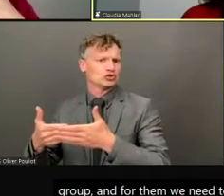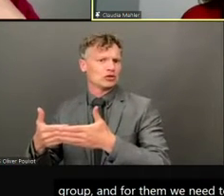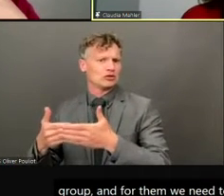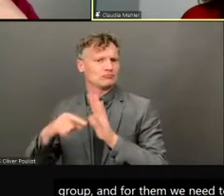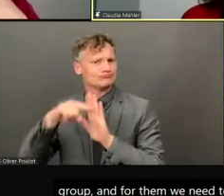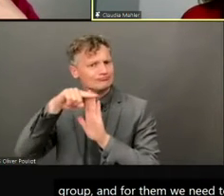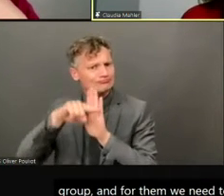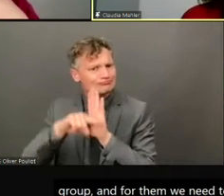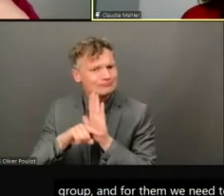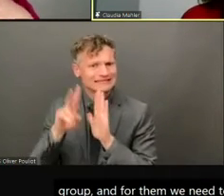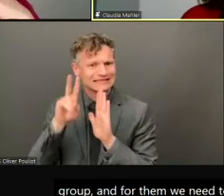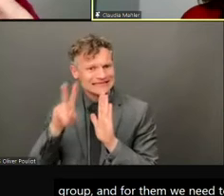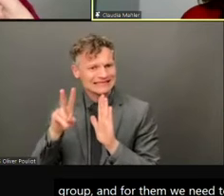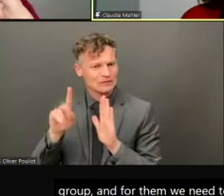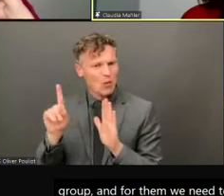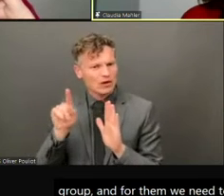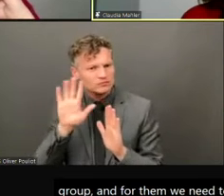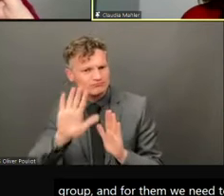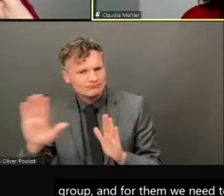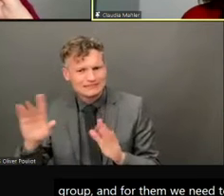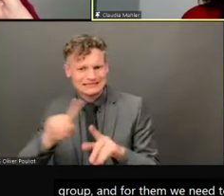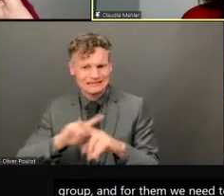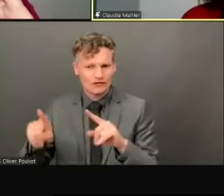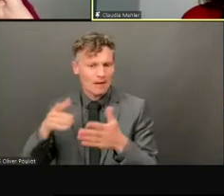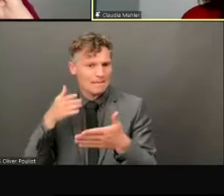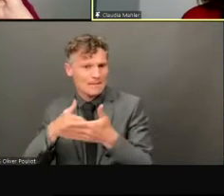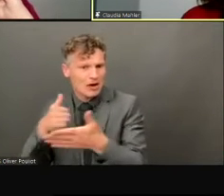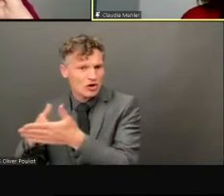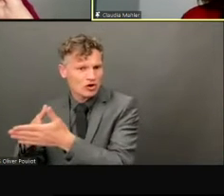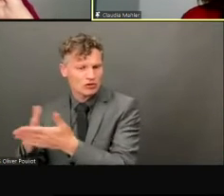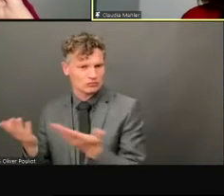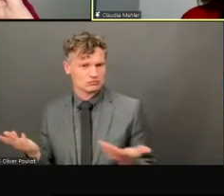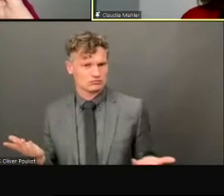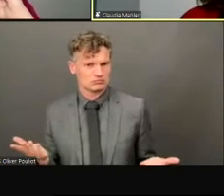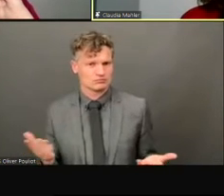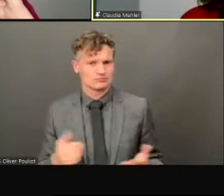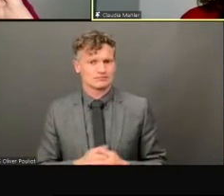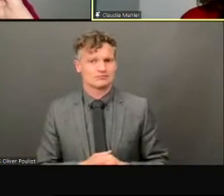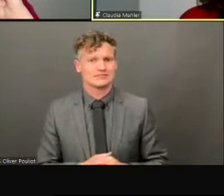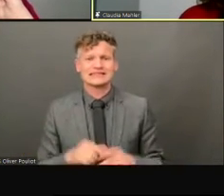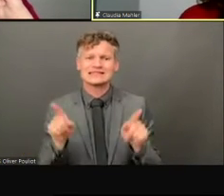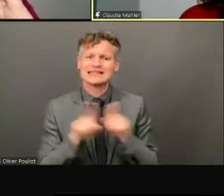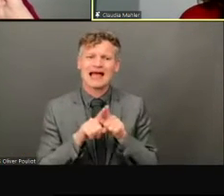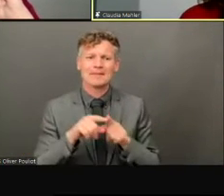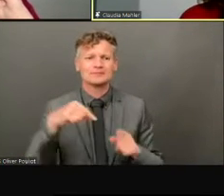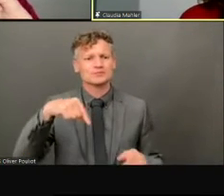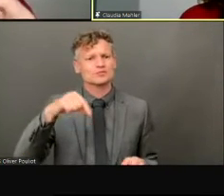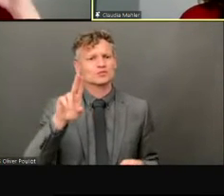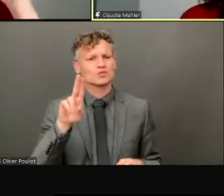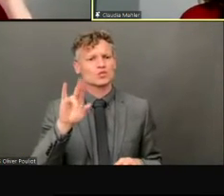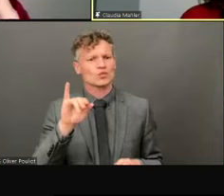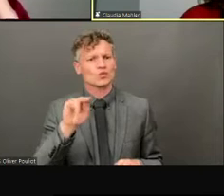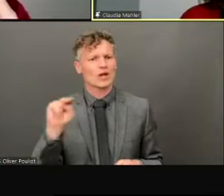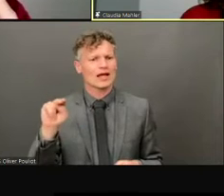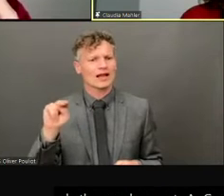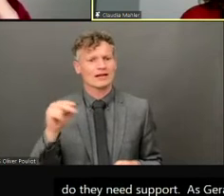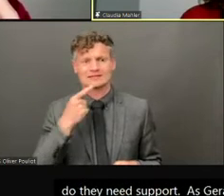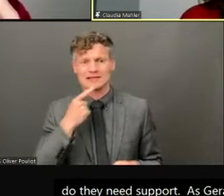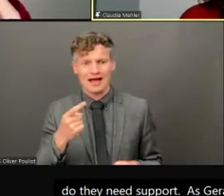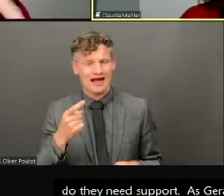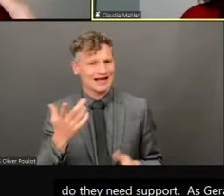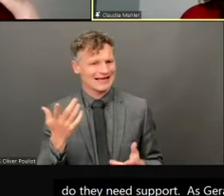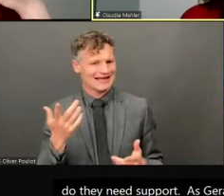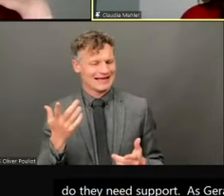their barriers and where do they need support. As Gerald also mentioned, you know, it's still not a person-centered